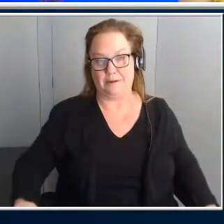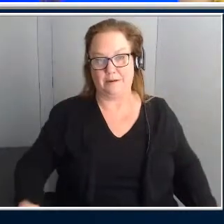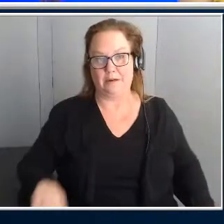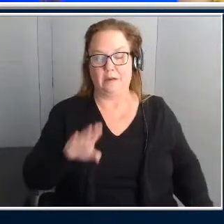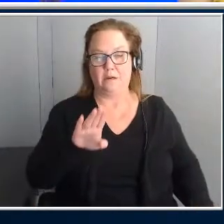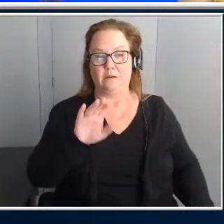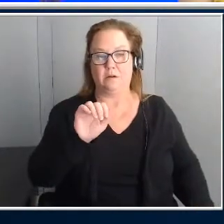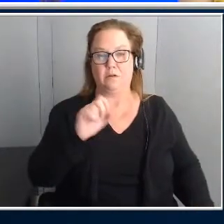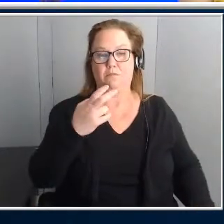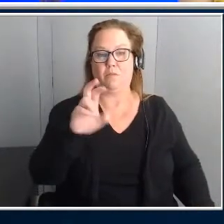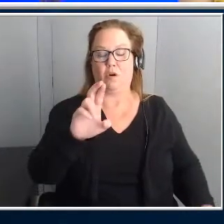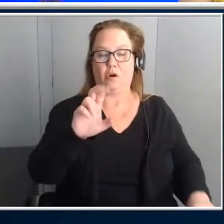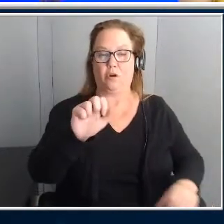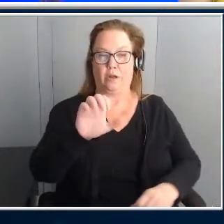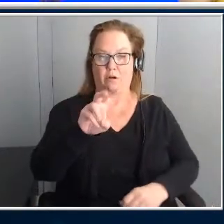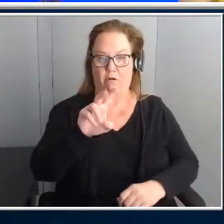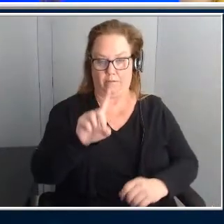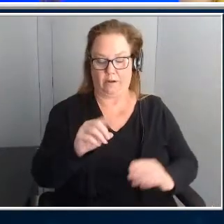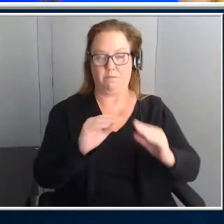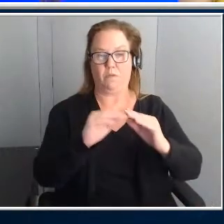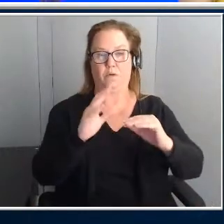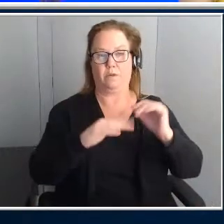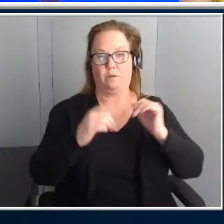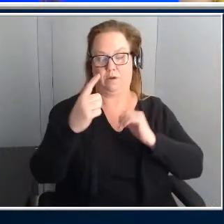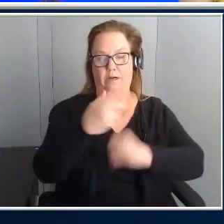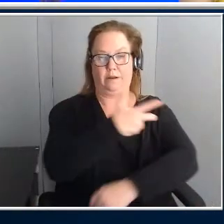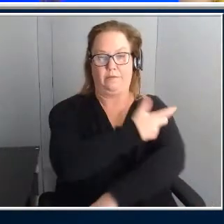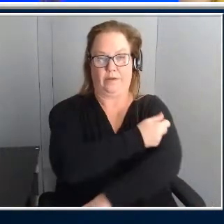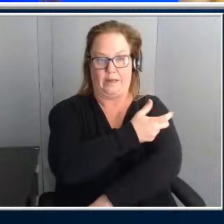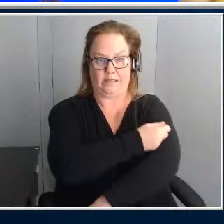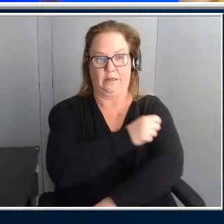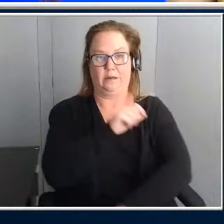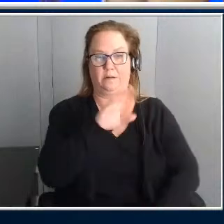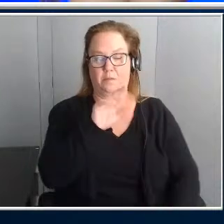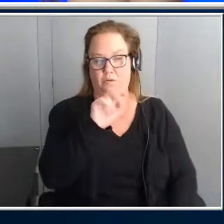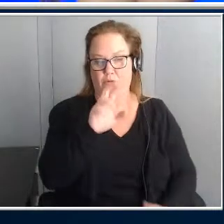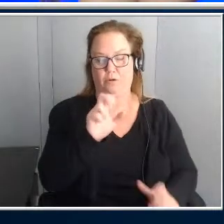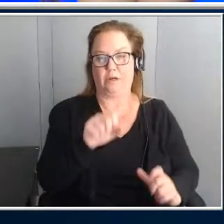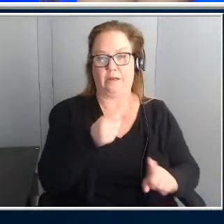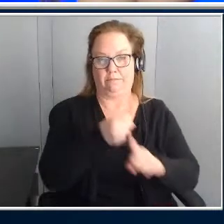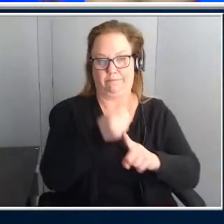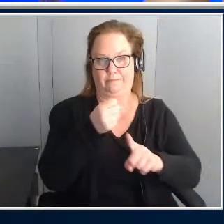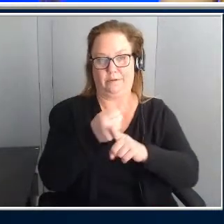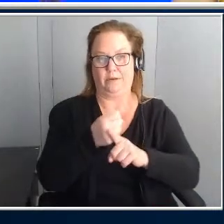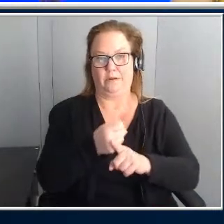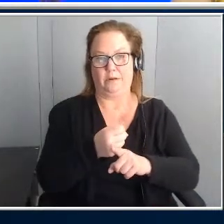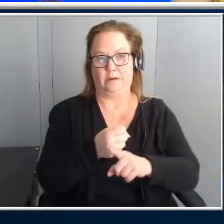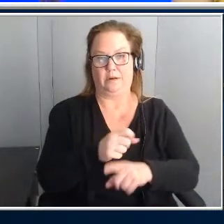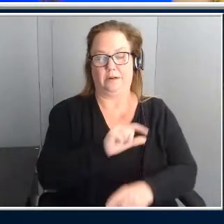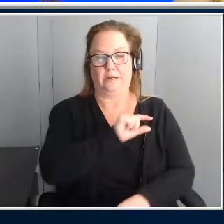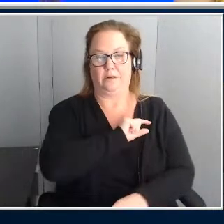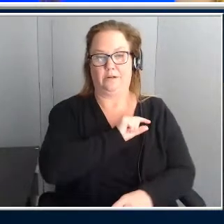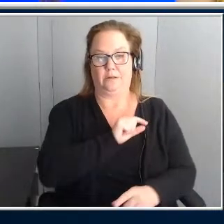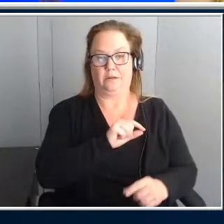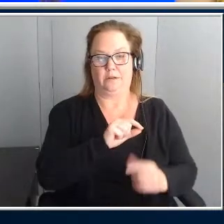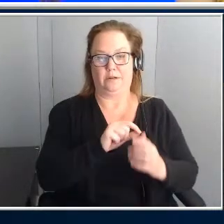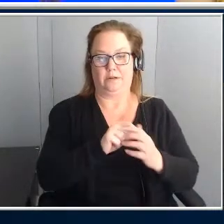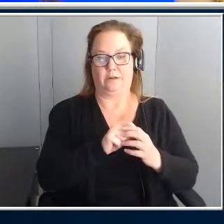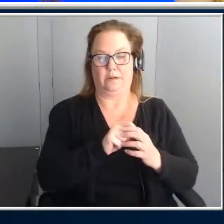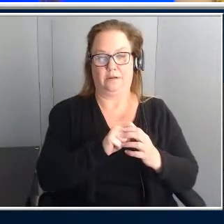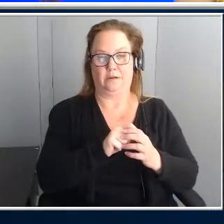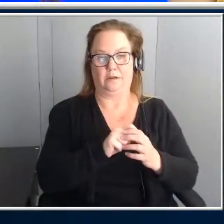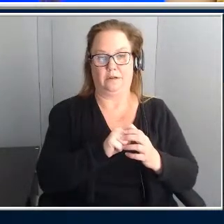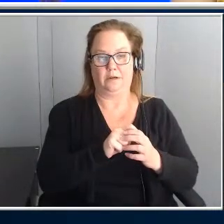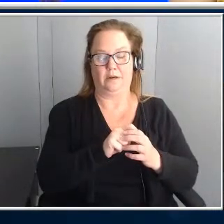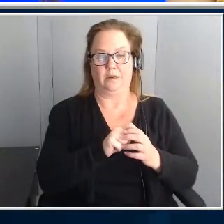people can get COVID more than once, even if they're vaccinated and boosted. Guilty. That was brutal. But there is a new